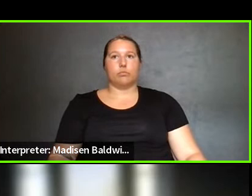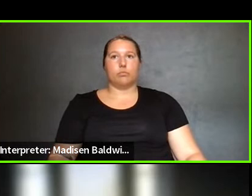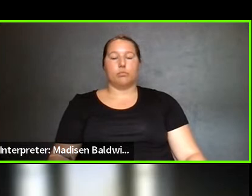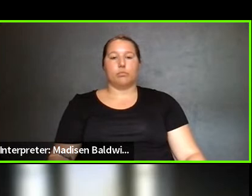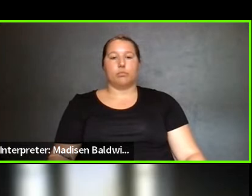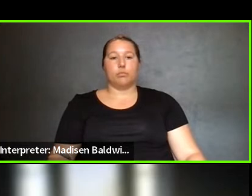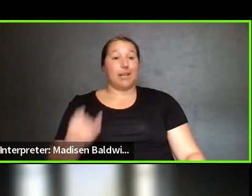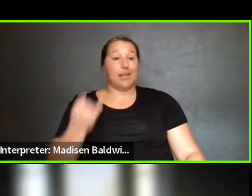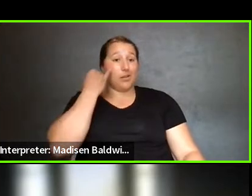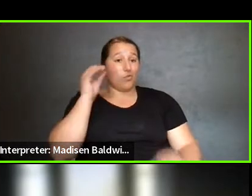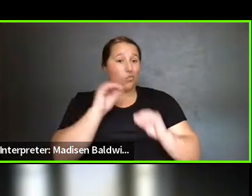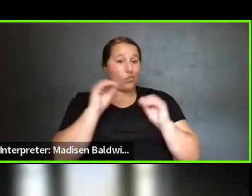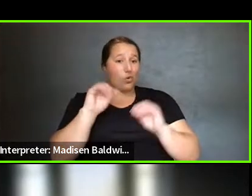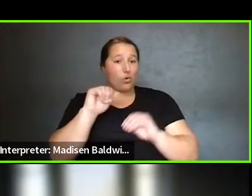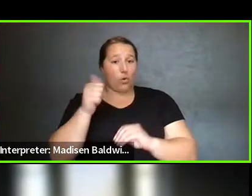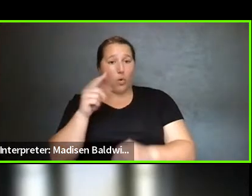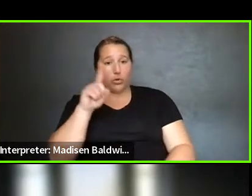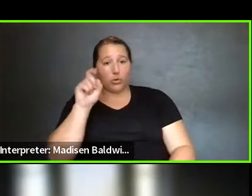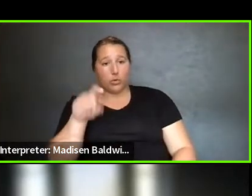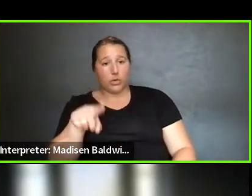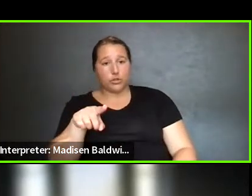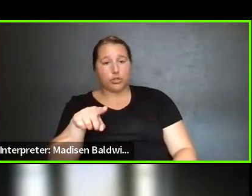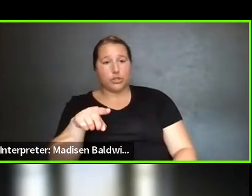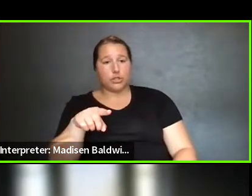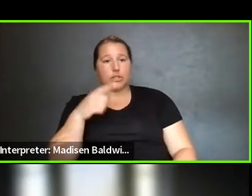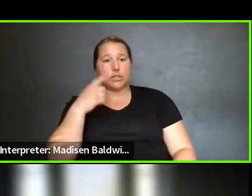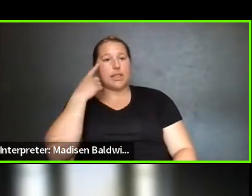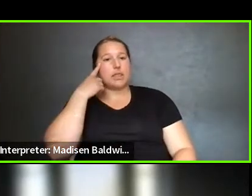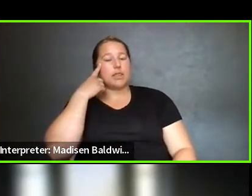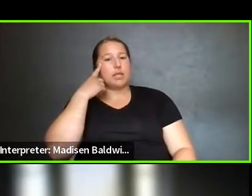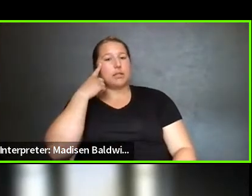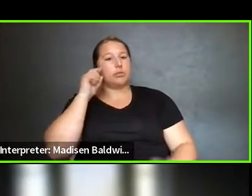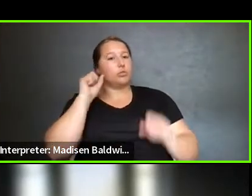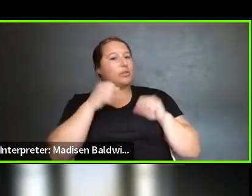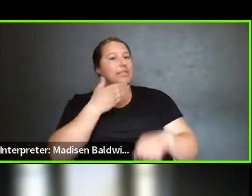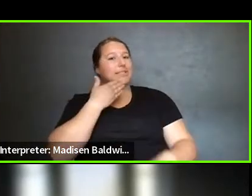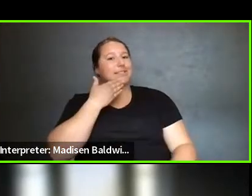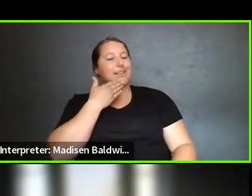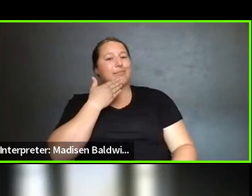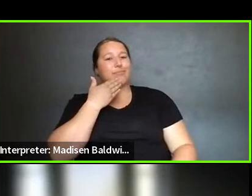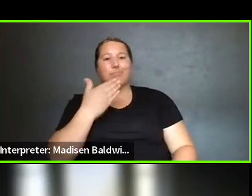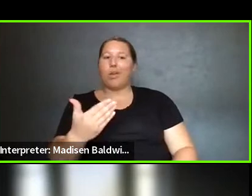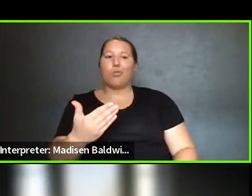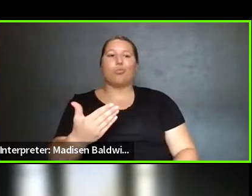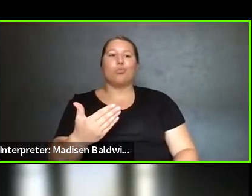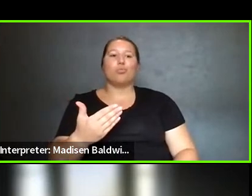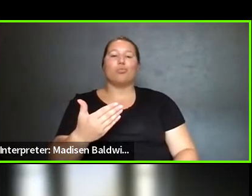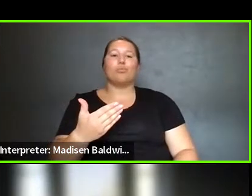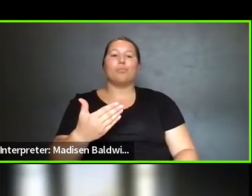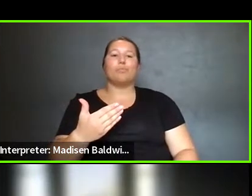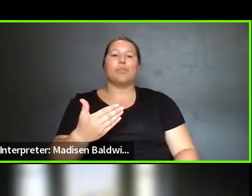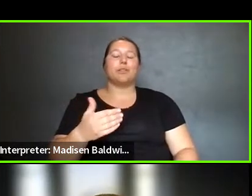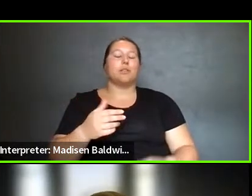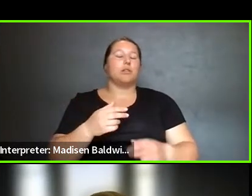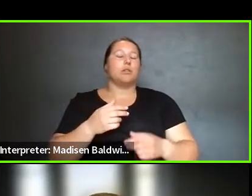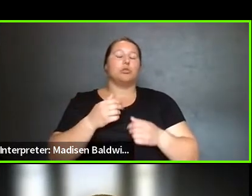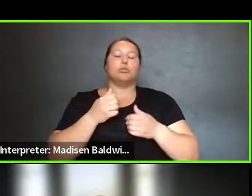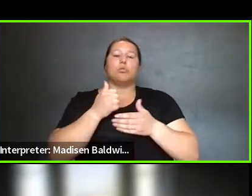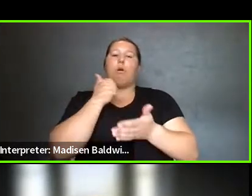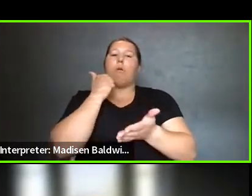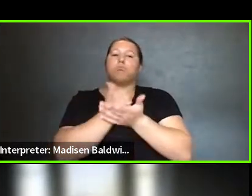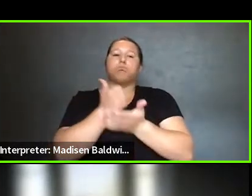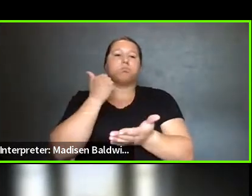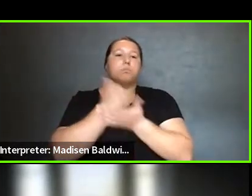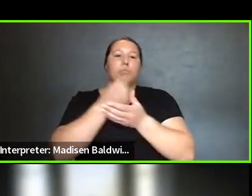If there's no other questions, I think we will say thank you so much. This has been really helpful and informative,